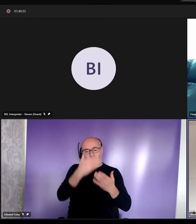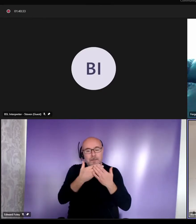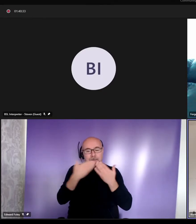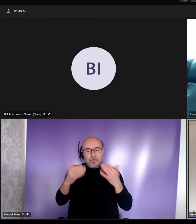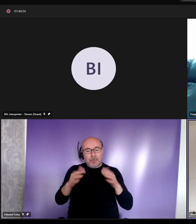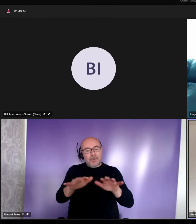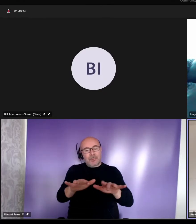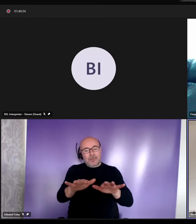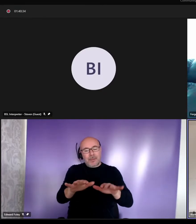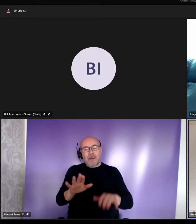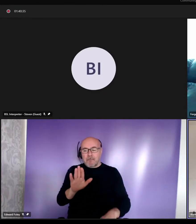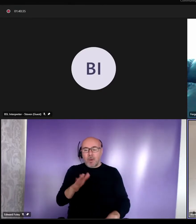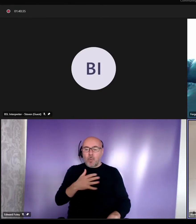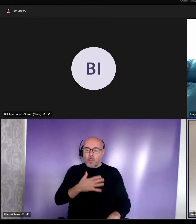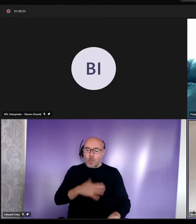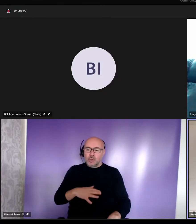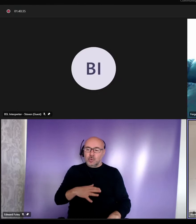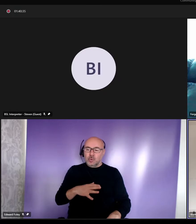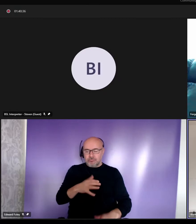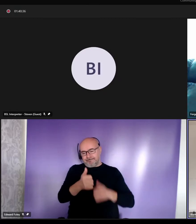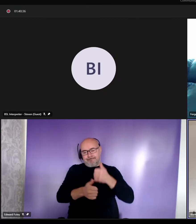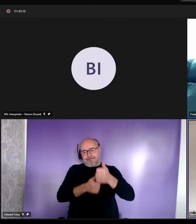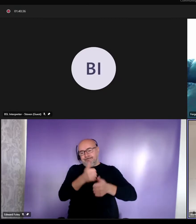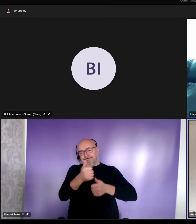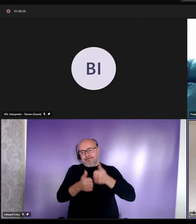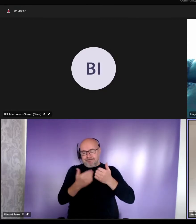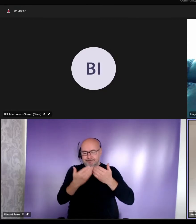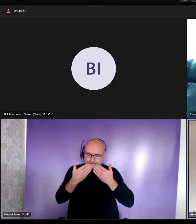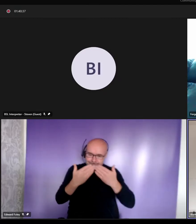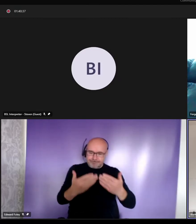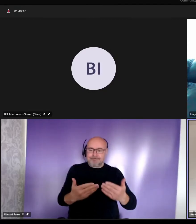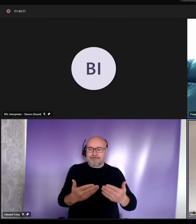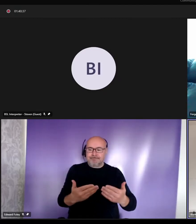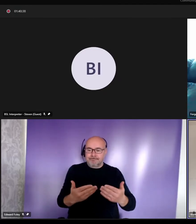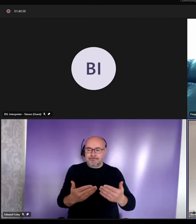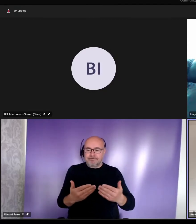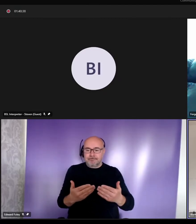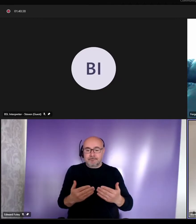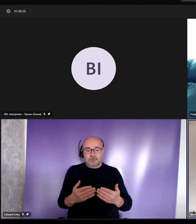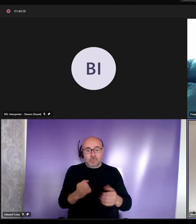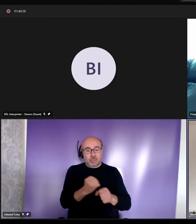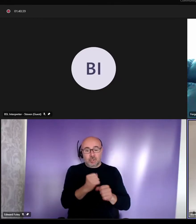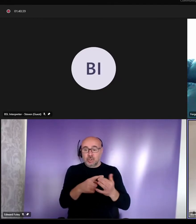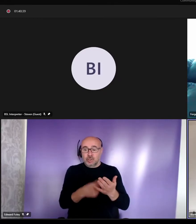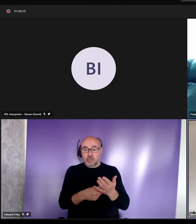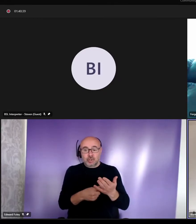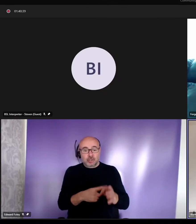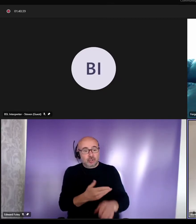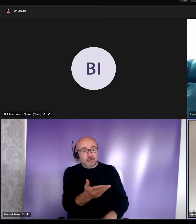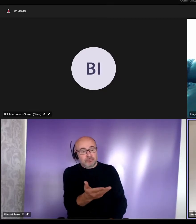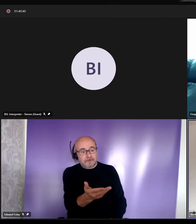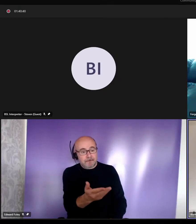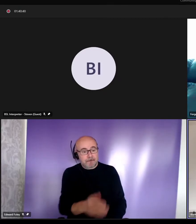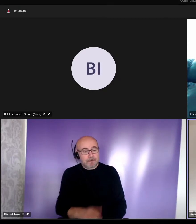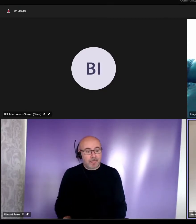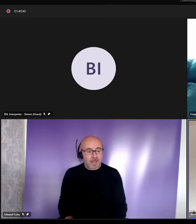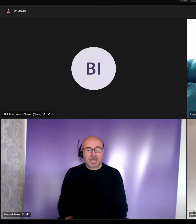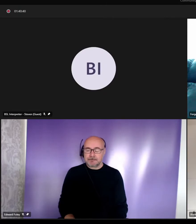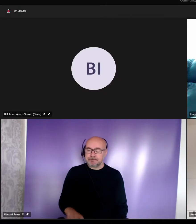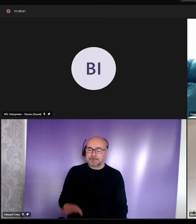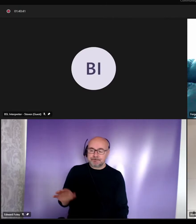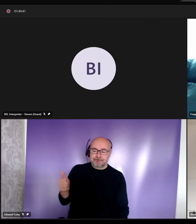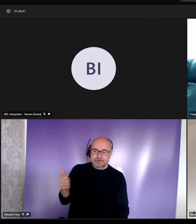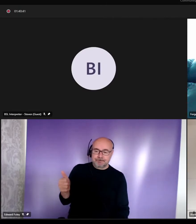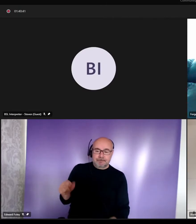like to wish her well, whatever else she does. Jerry? Yeah, like yourself, Chair,